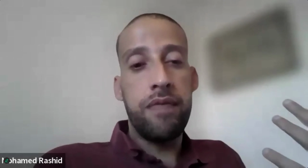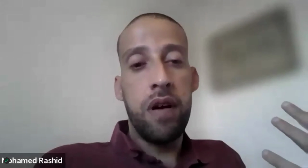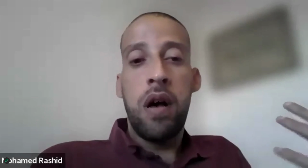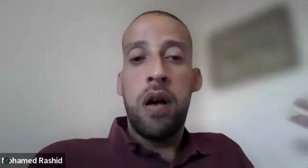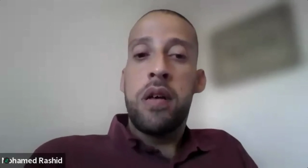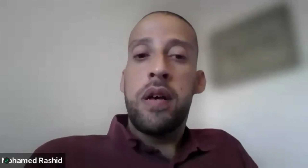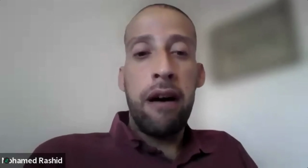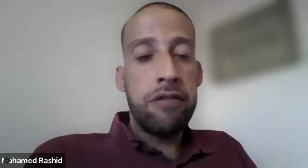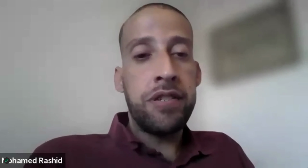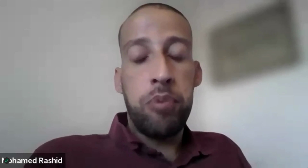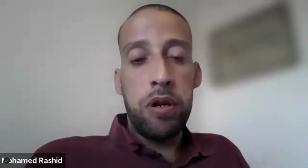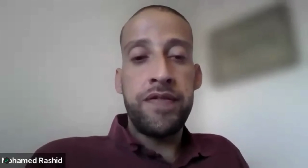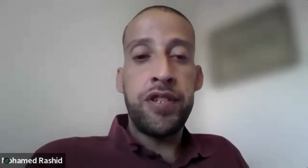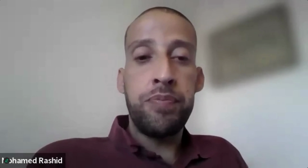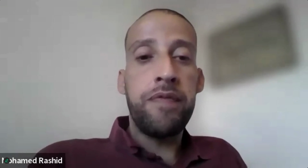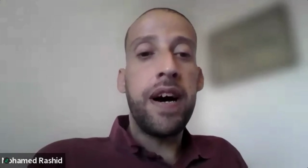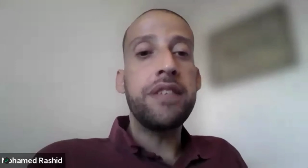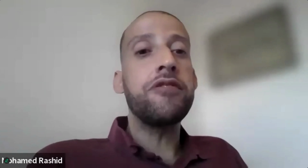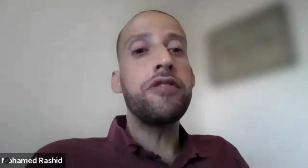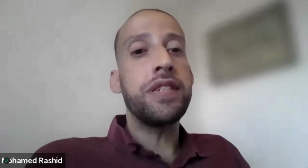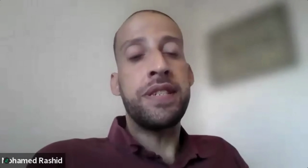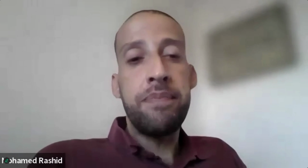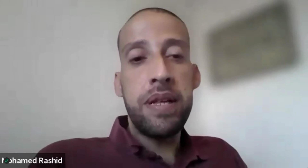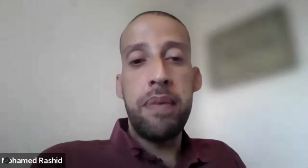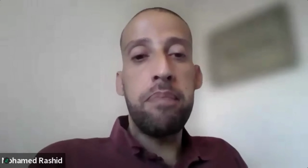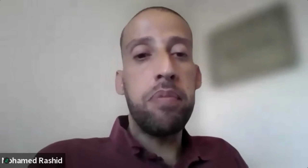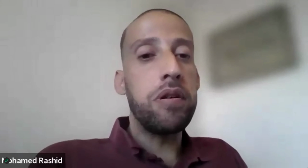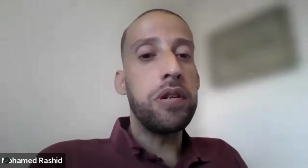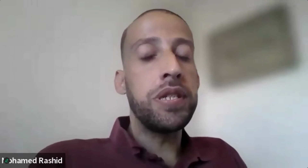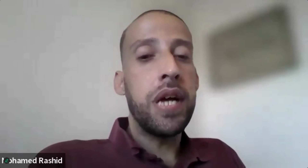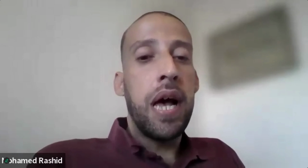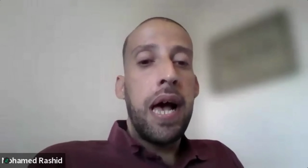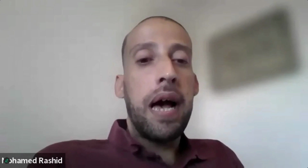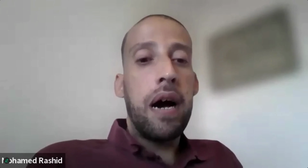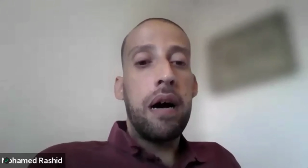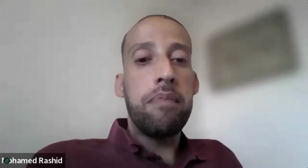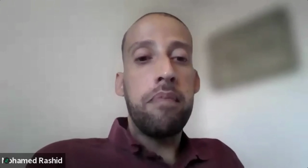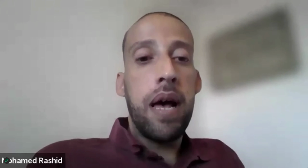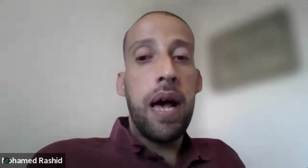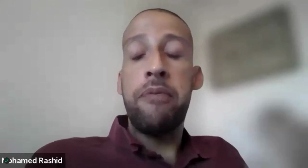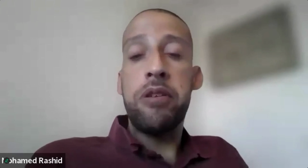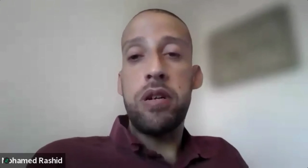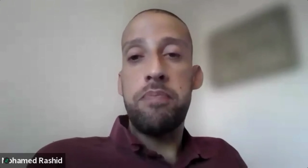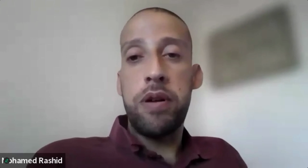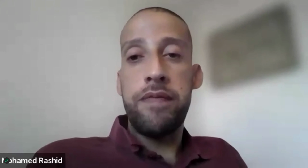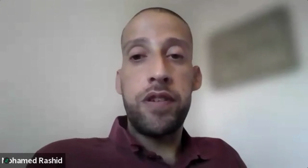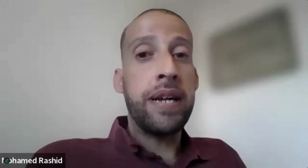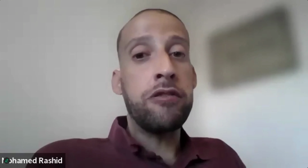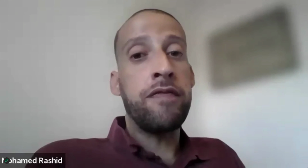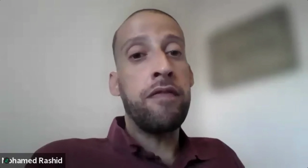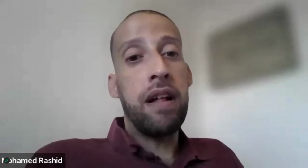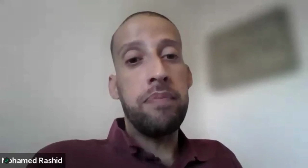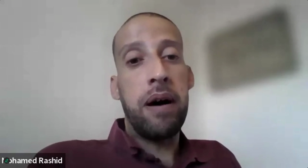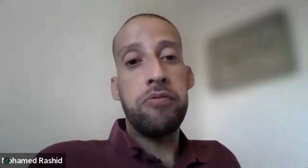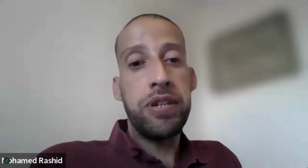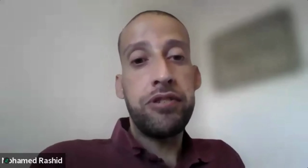a lot of county board of supervisors, assembly members. Um, I was on the board of